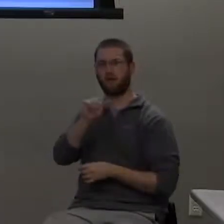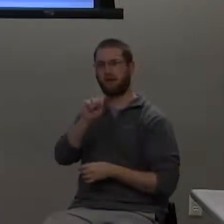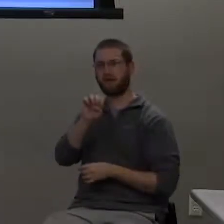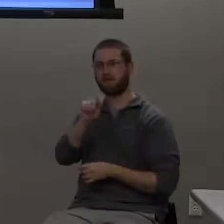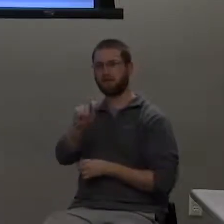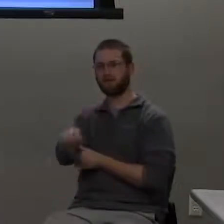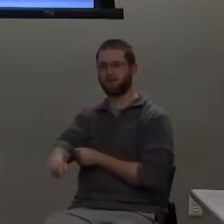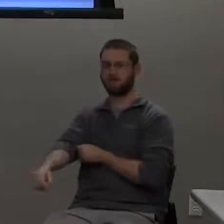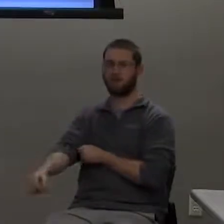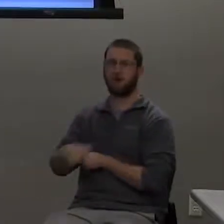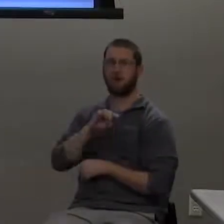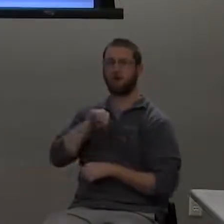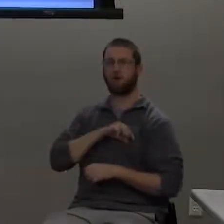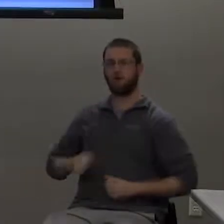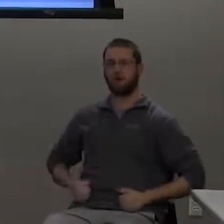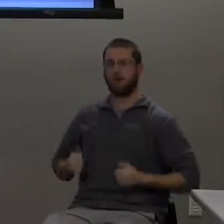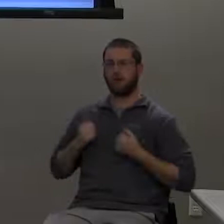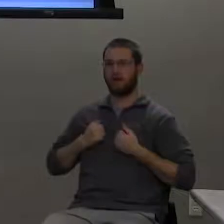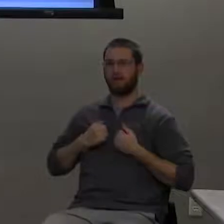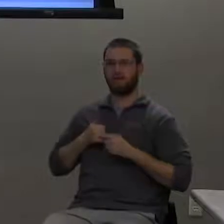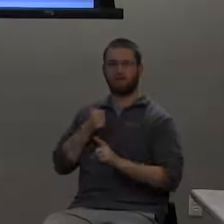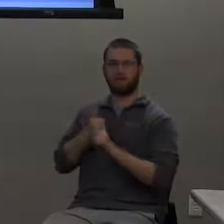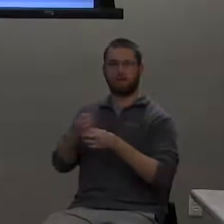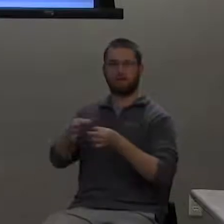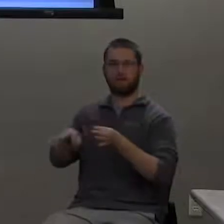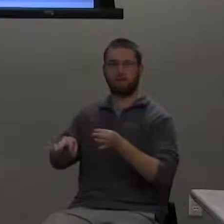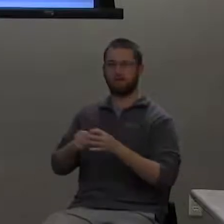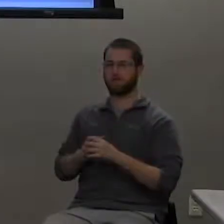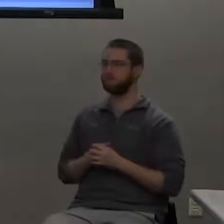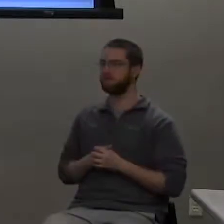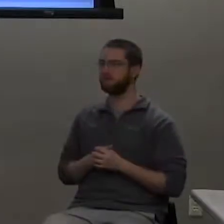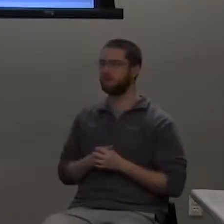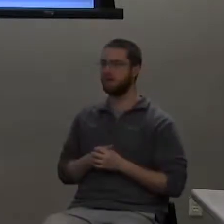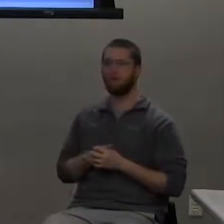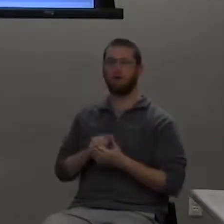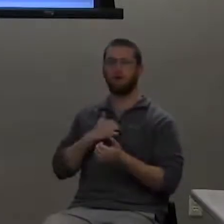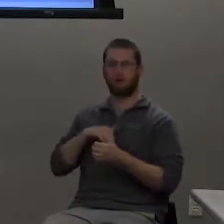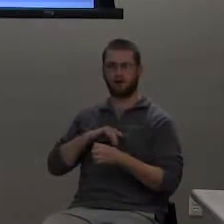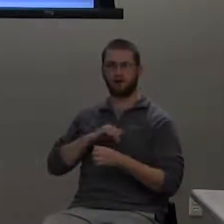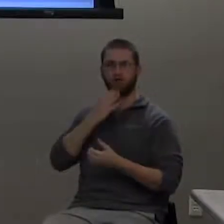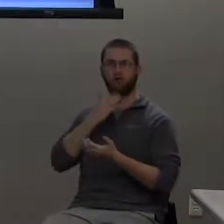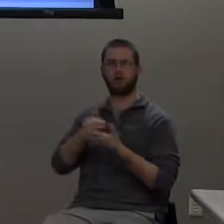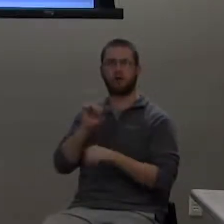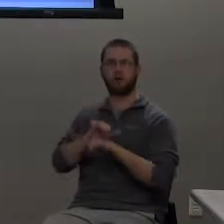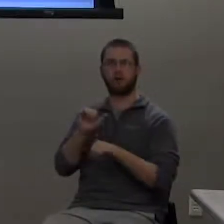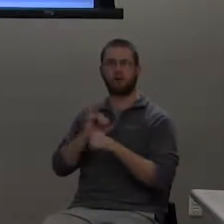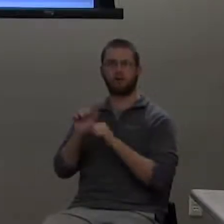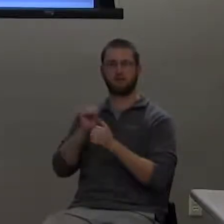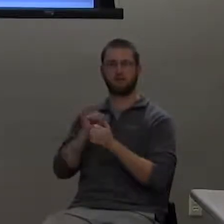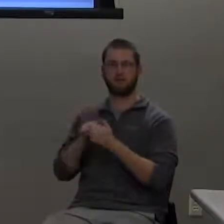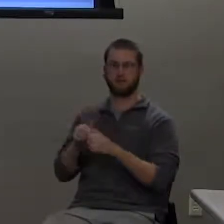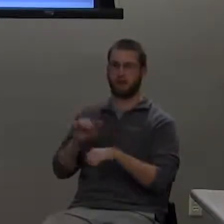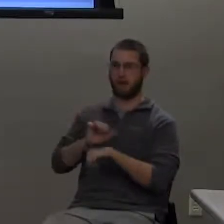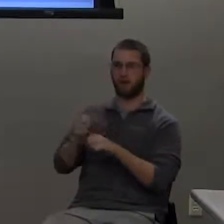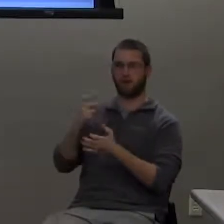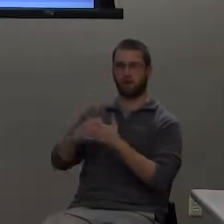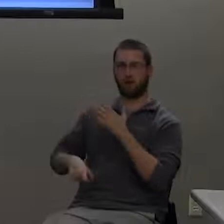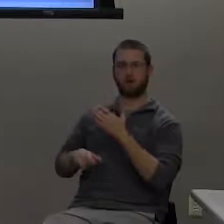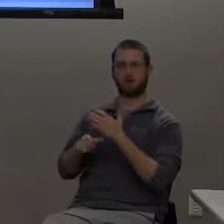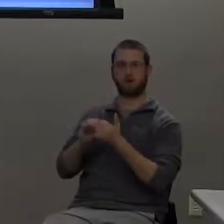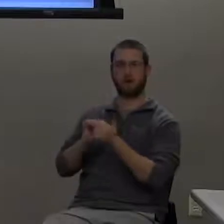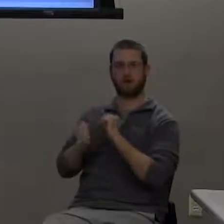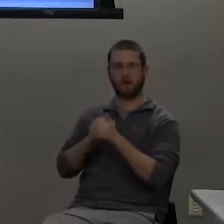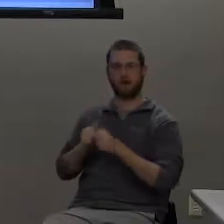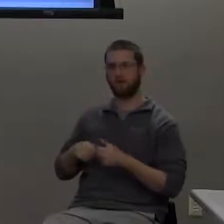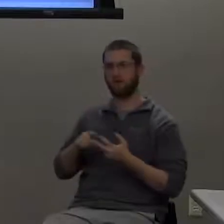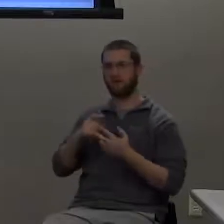of life, I think, is self-explanatory. Occupancy or construction costs, we are competitive within the market. Labor costs, corporate